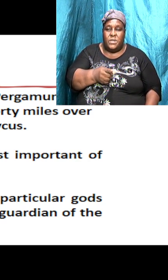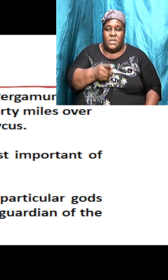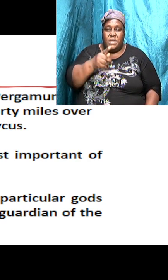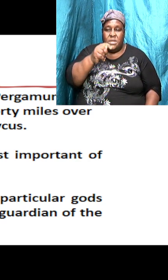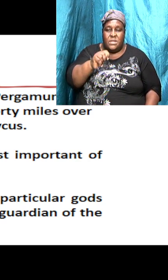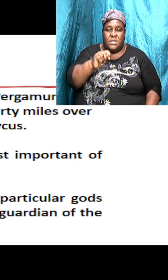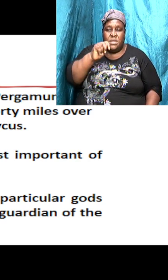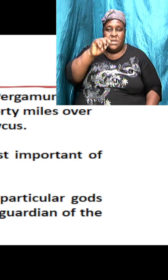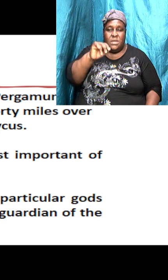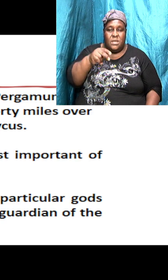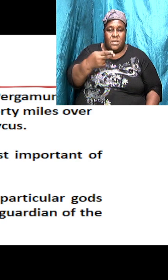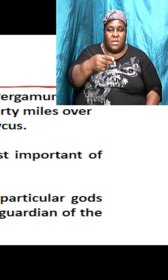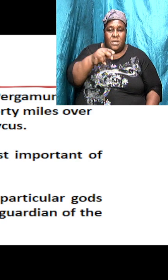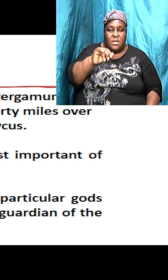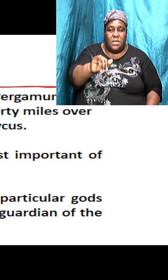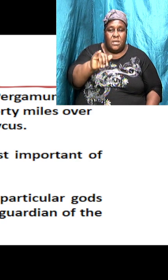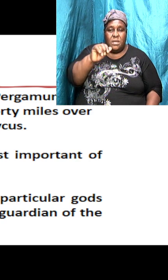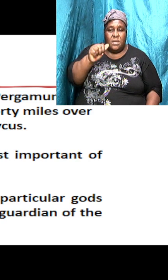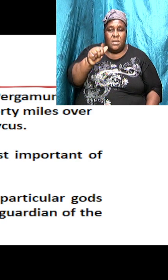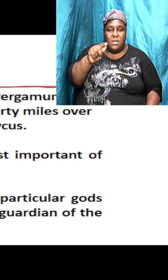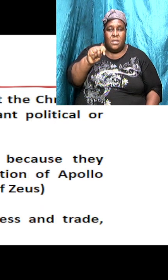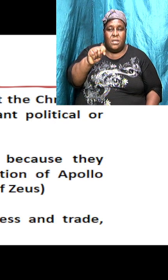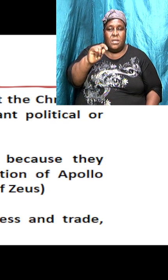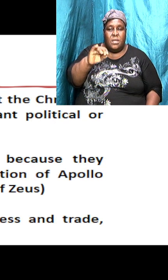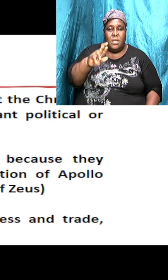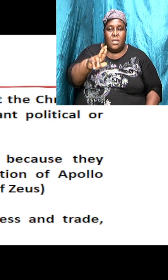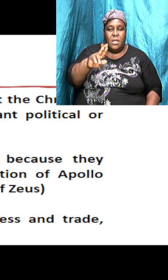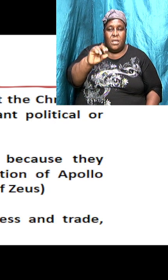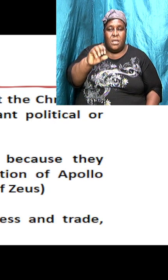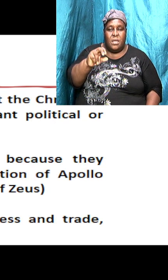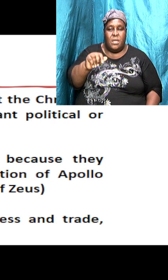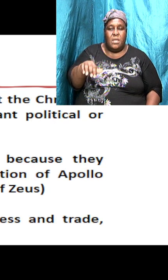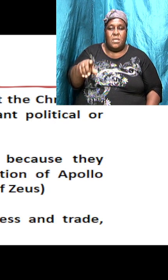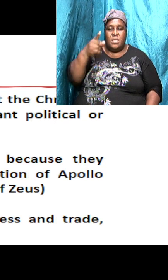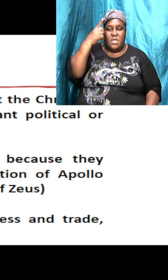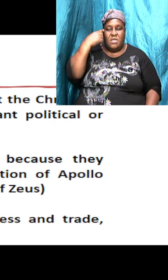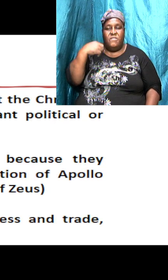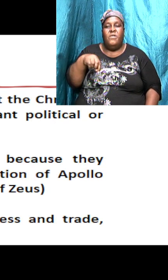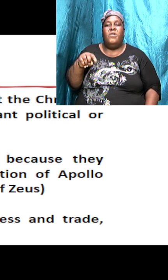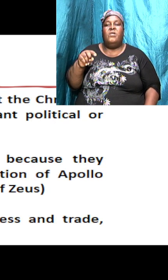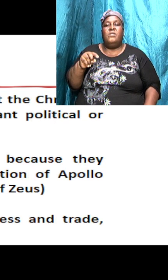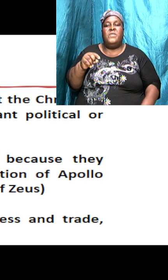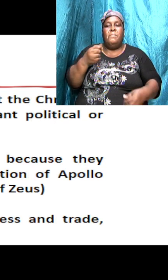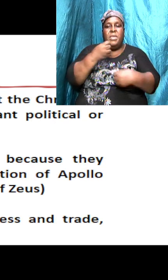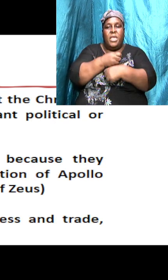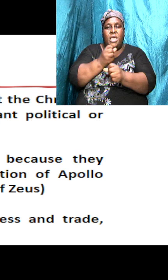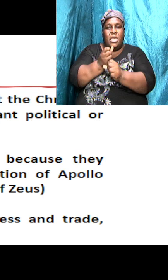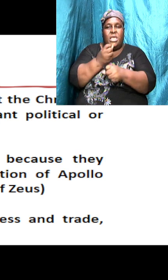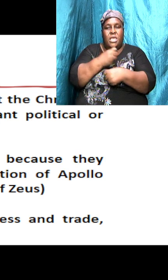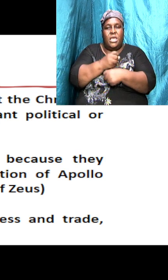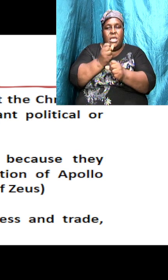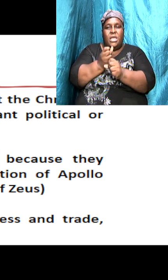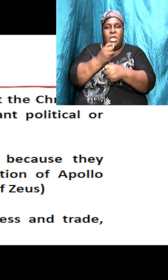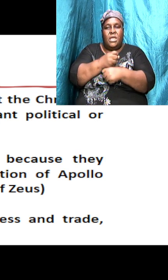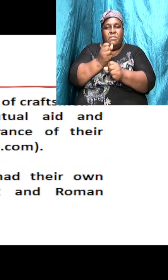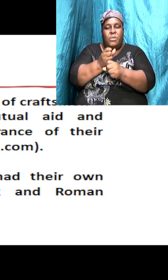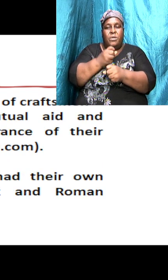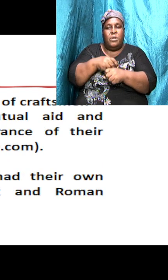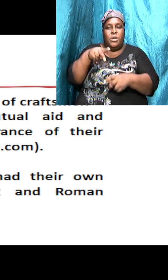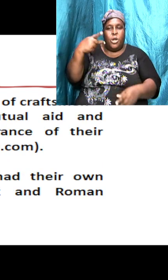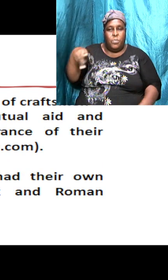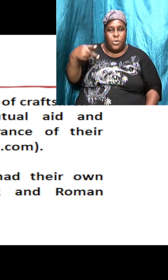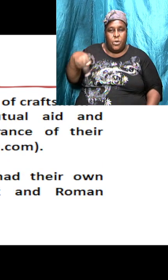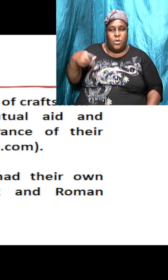Thyatira was famous for the manufacture of purple dye.